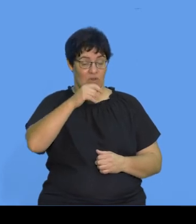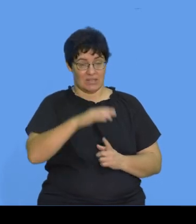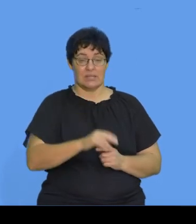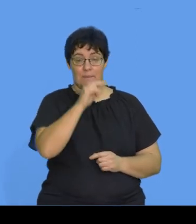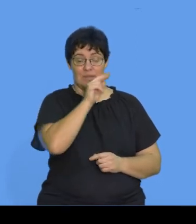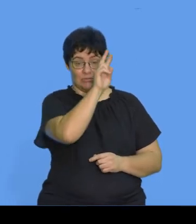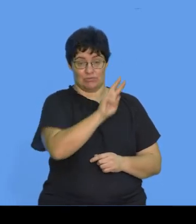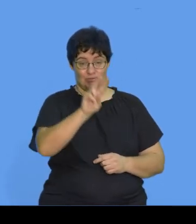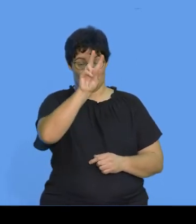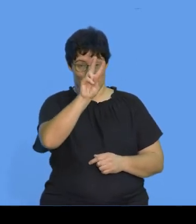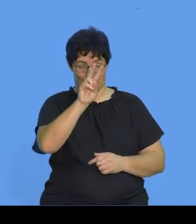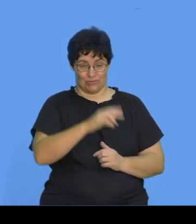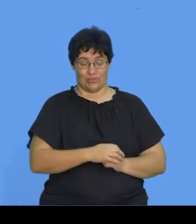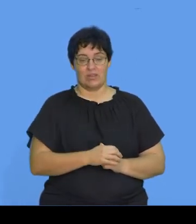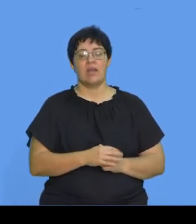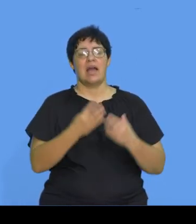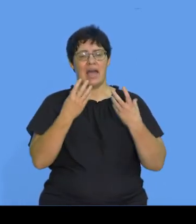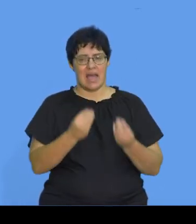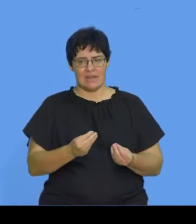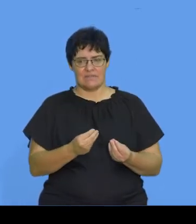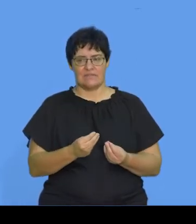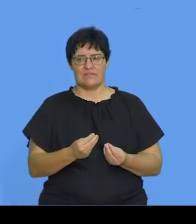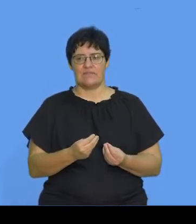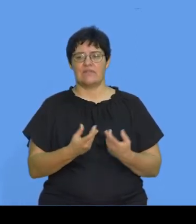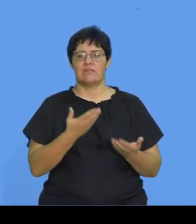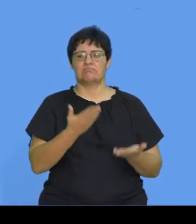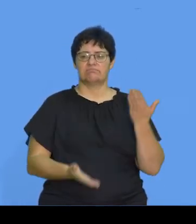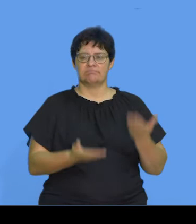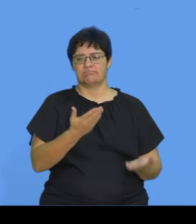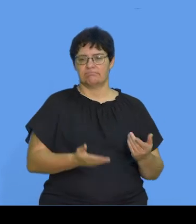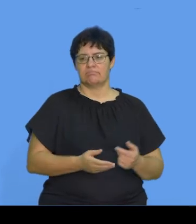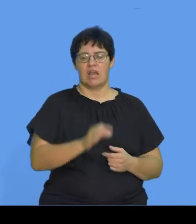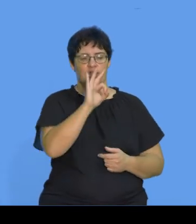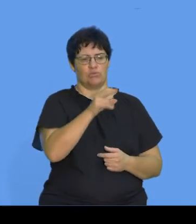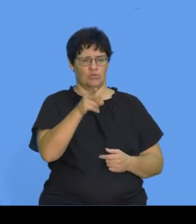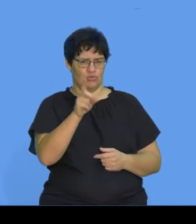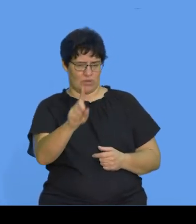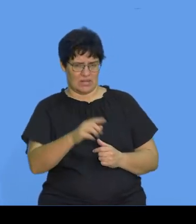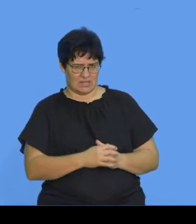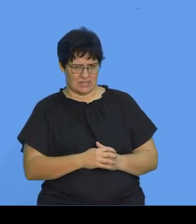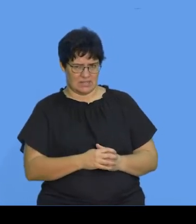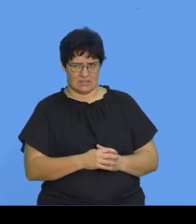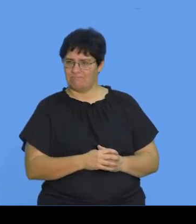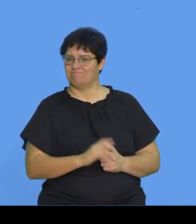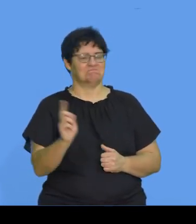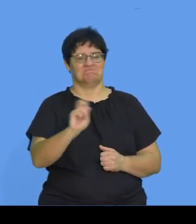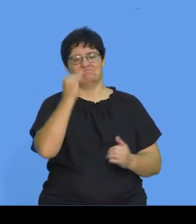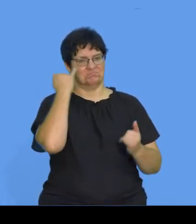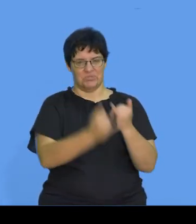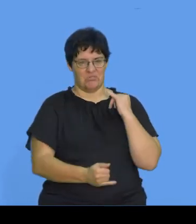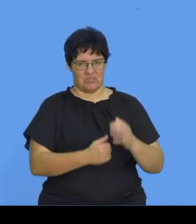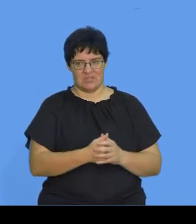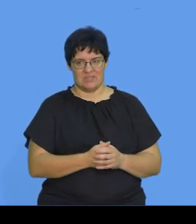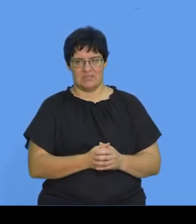Disaccharides, my two, have a hydrogen to oxygen ratio of 3:1. No. What is